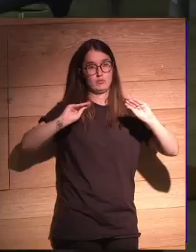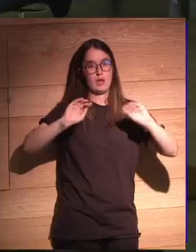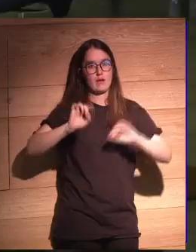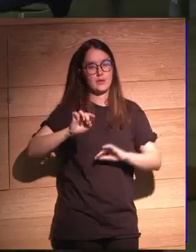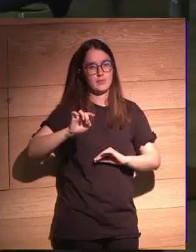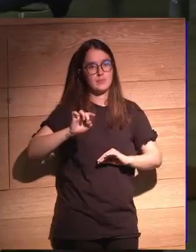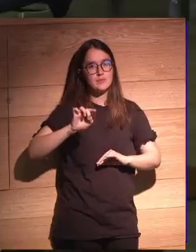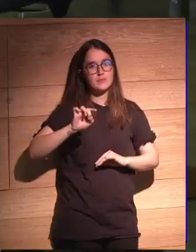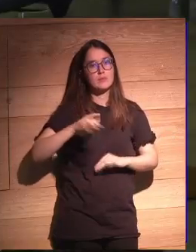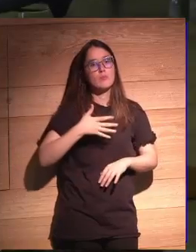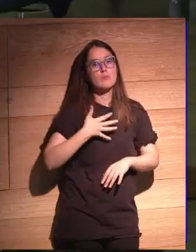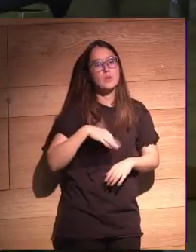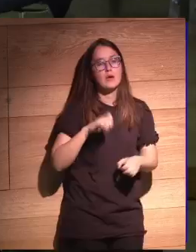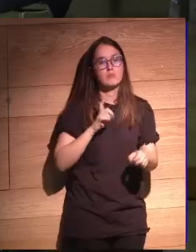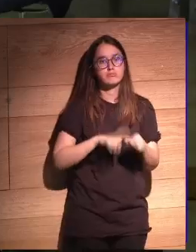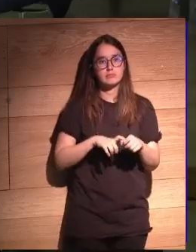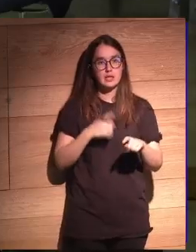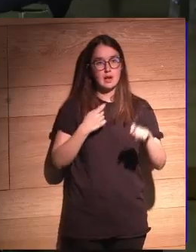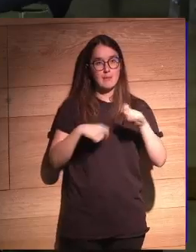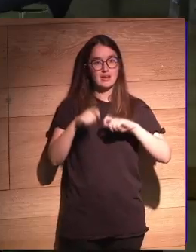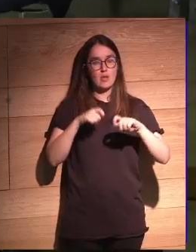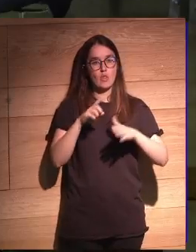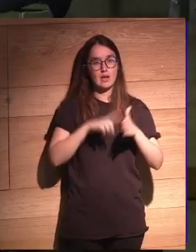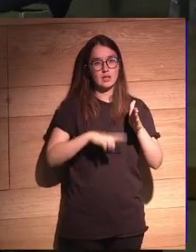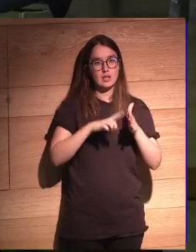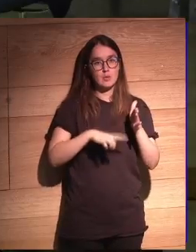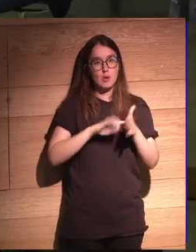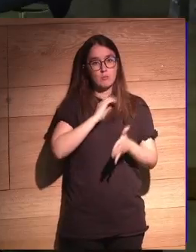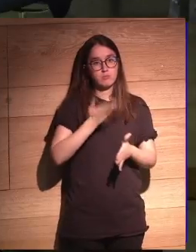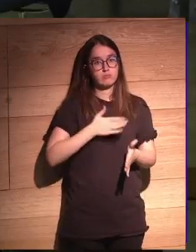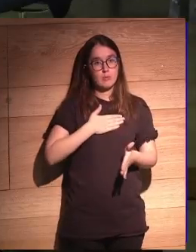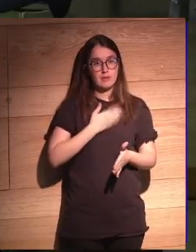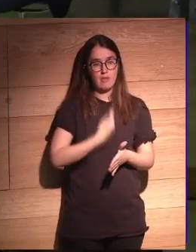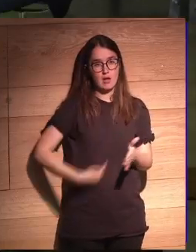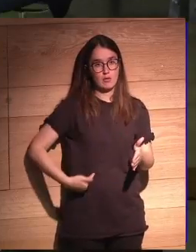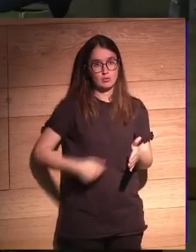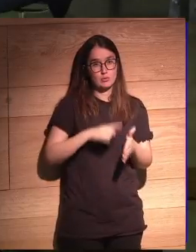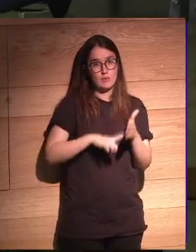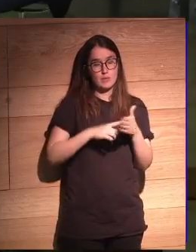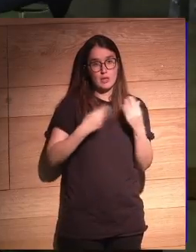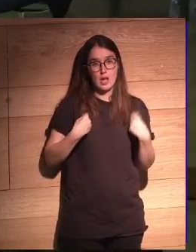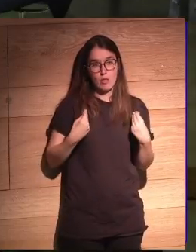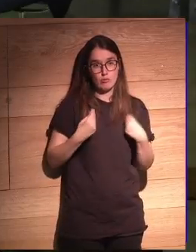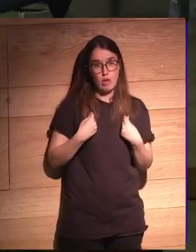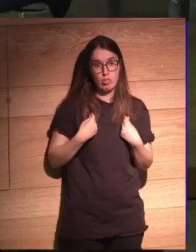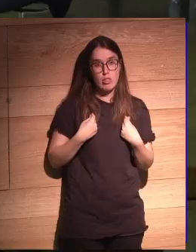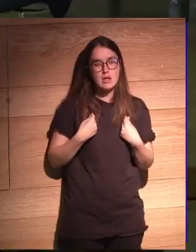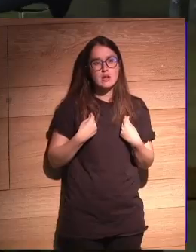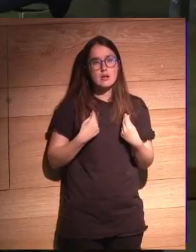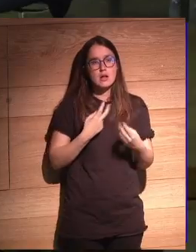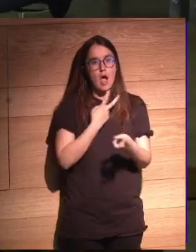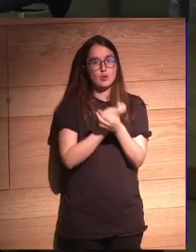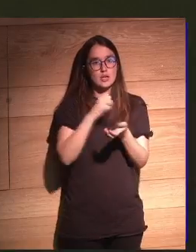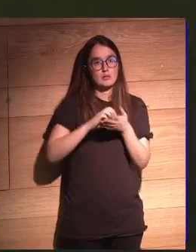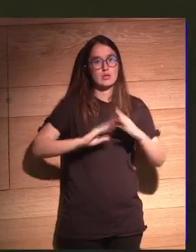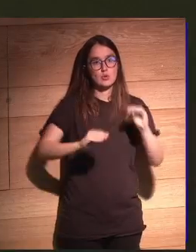Vienna example is mentioned very often. In Vienna, the government can actually intervene because it's one of